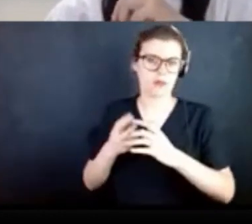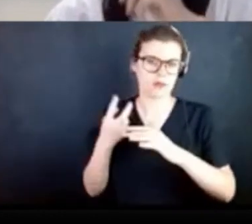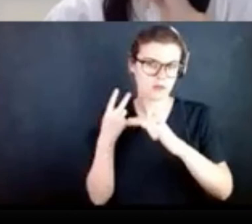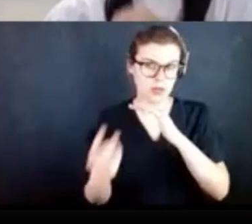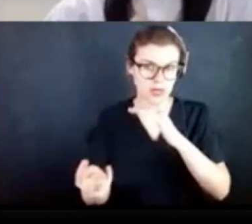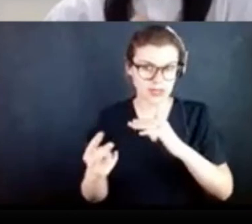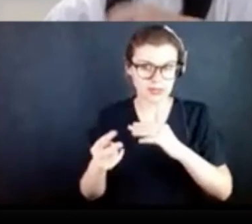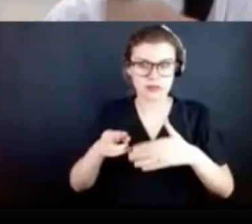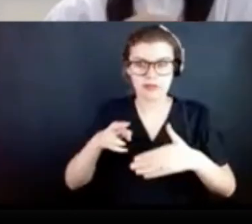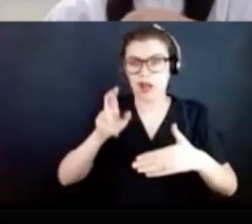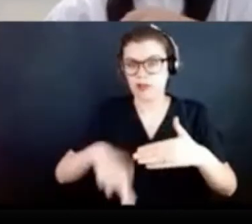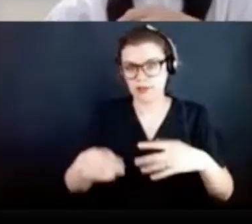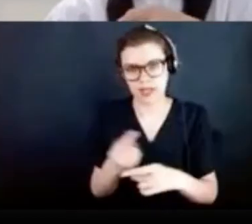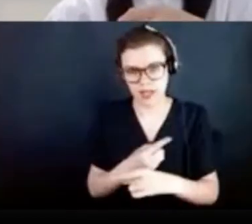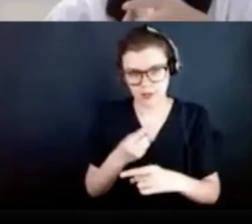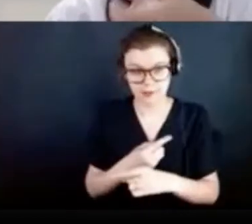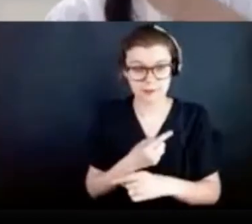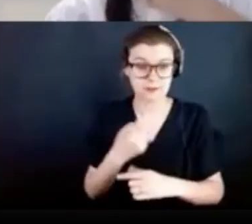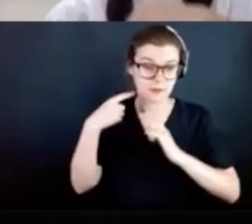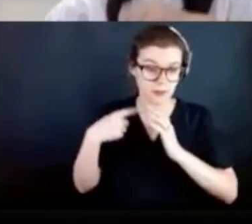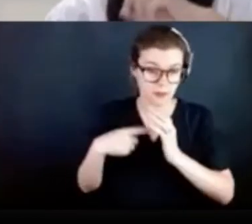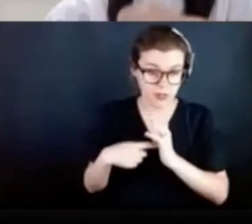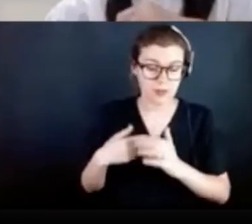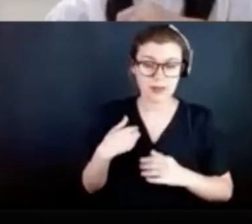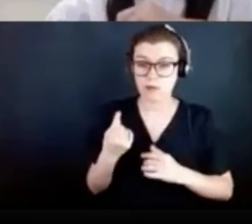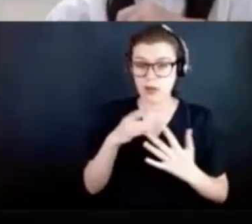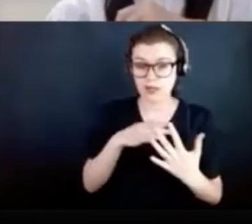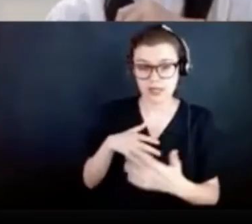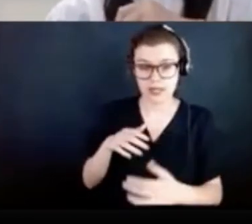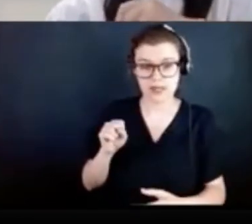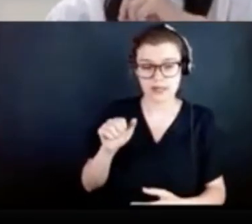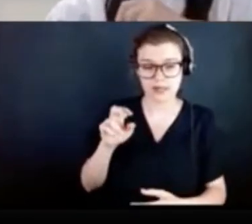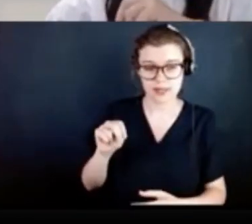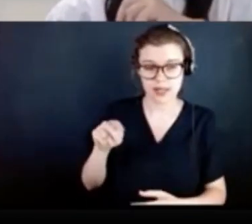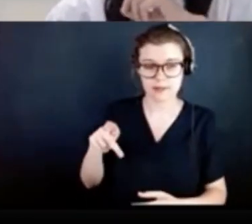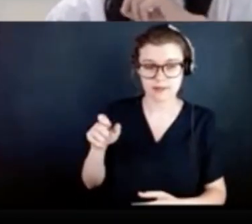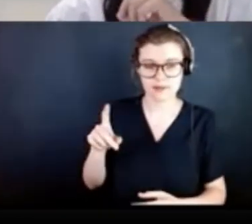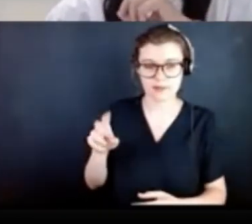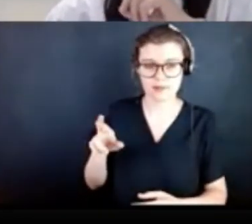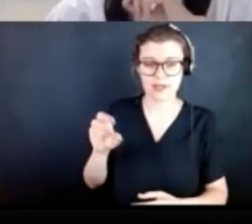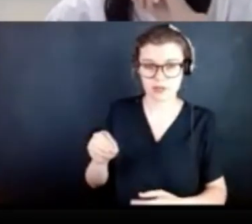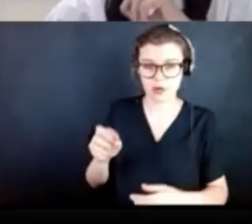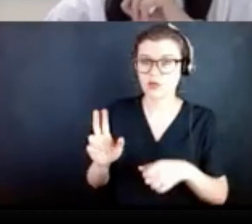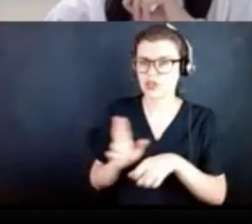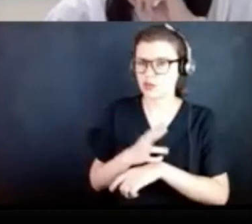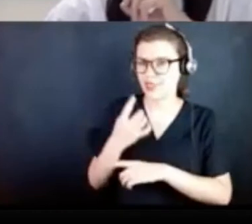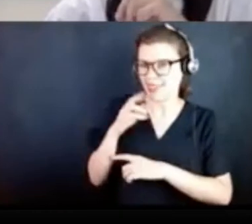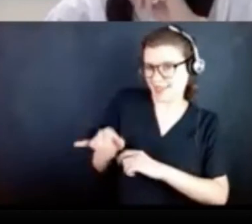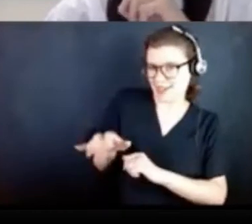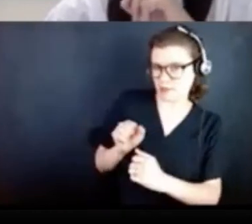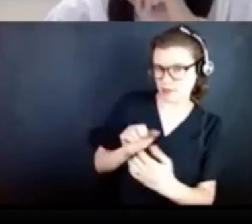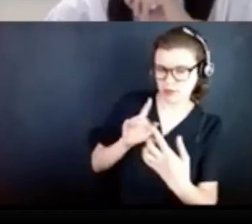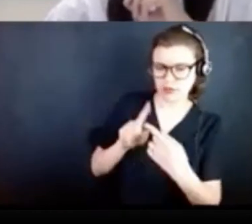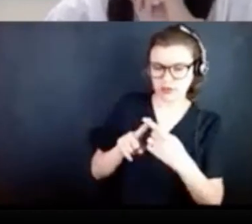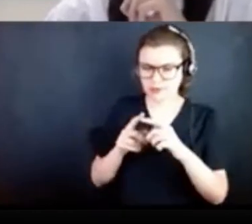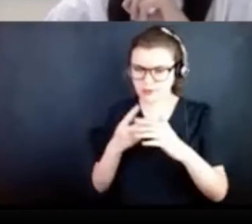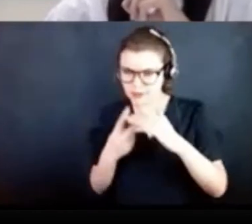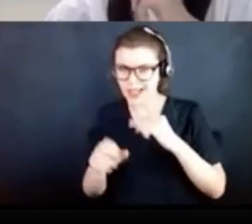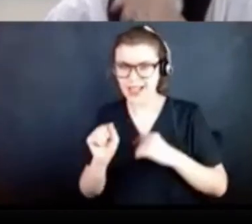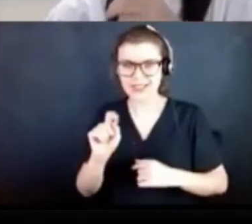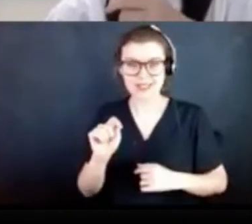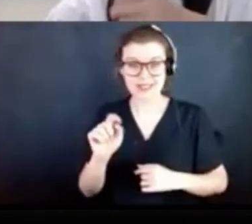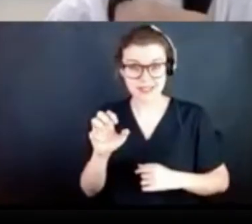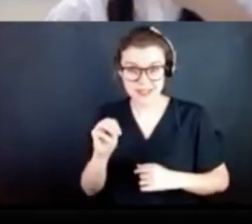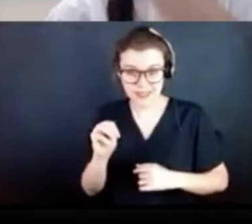example, Sampedro and colleagues used logistic regression to predict the students' STEM and non-STEM college